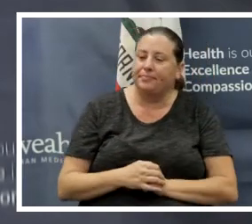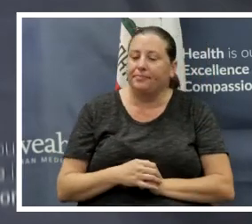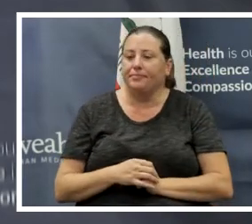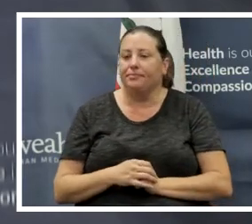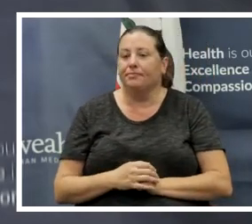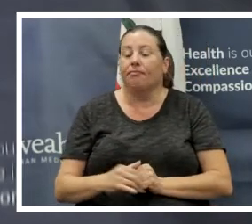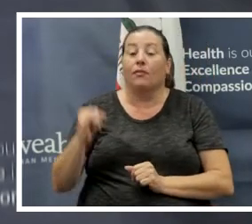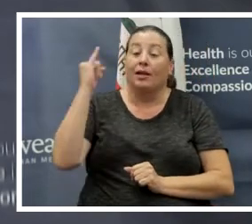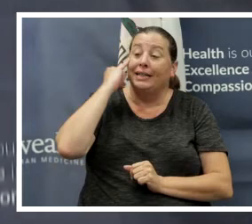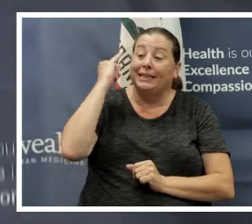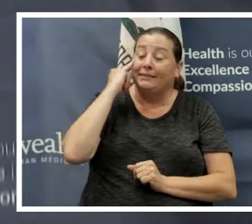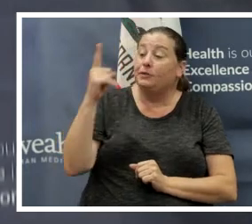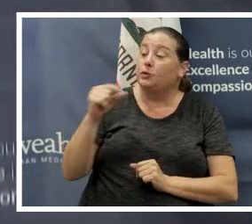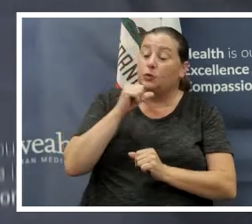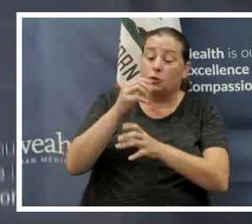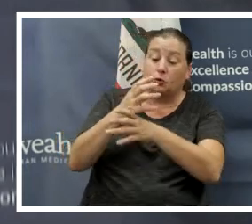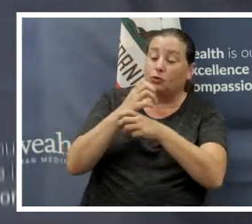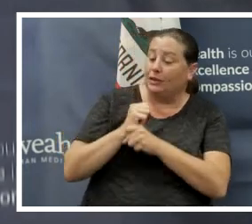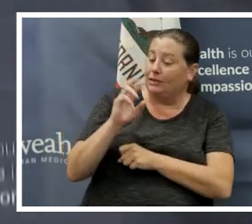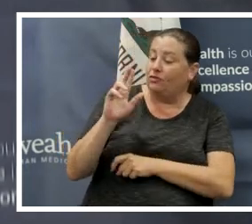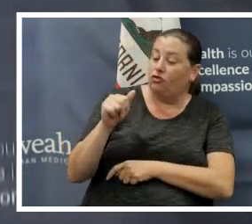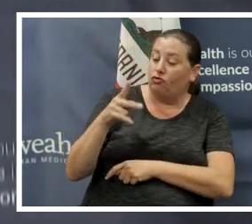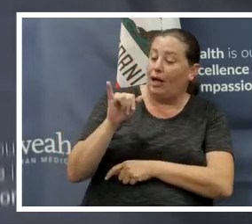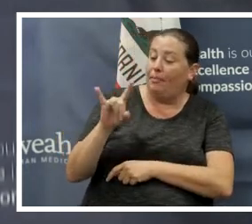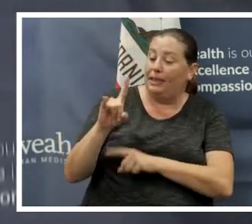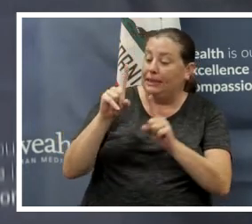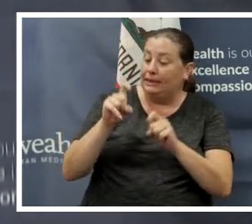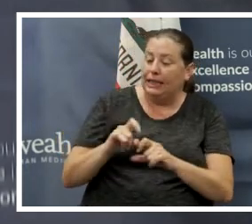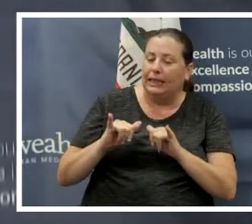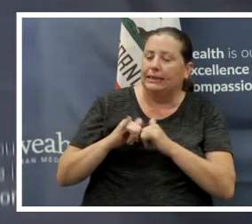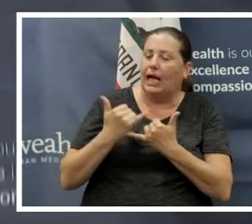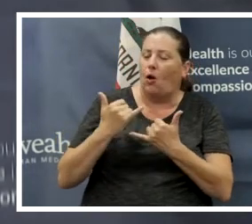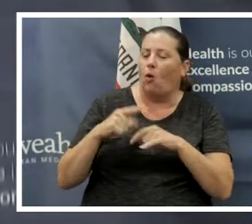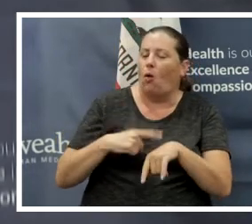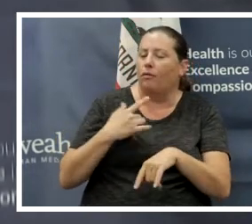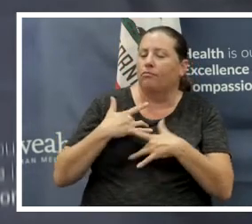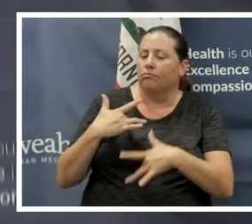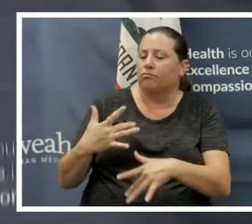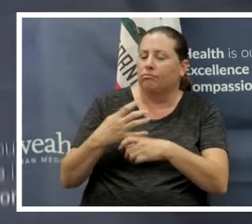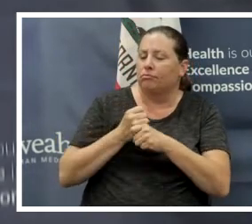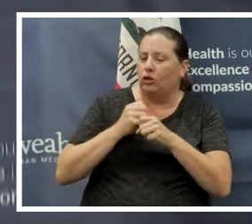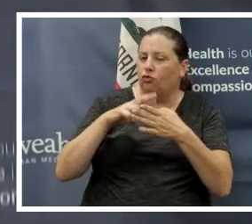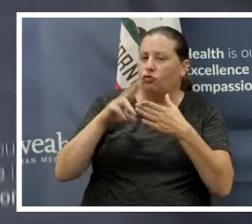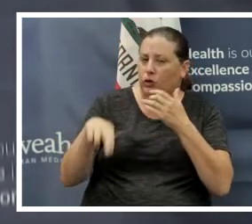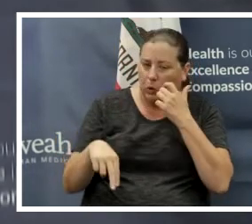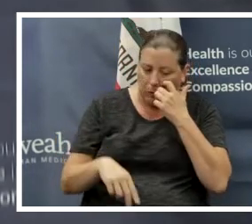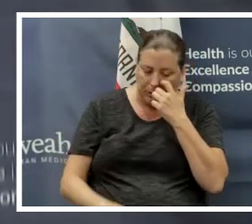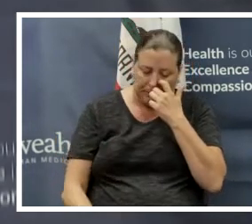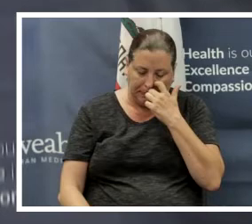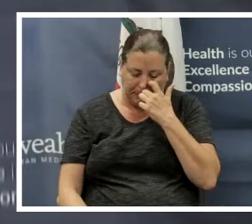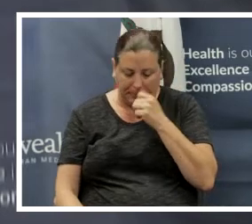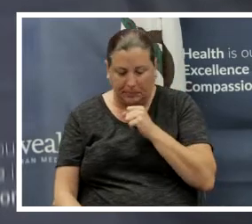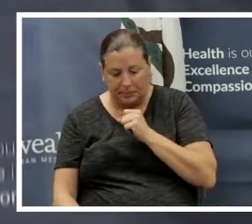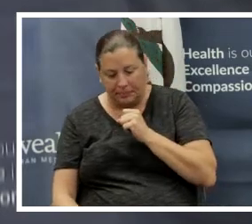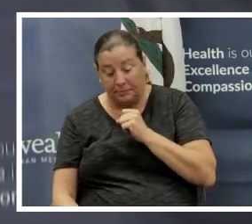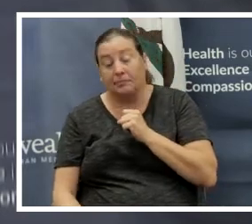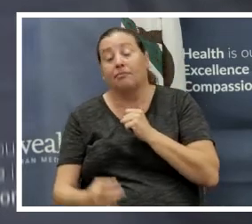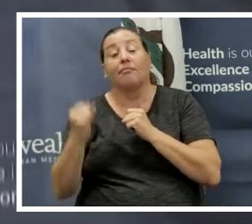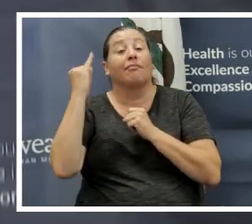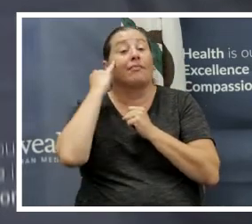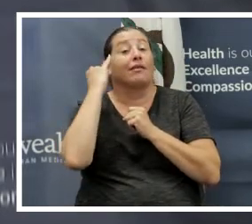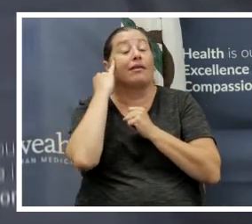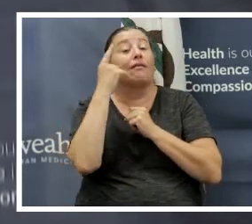don't receive the rapid test, how long is it now taking to get results? Yeah, so definitely if